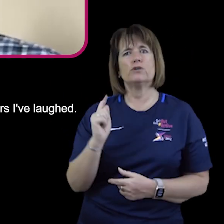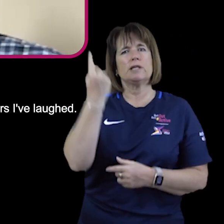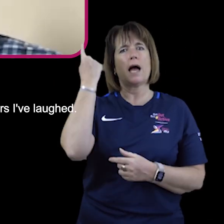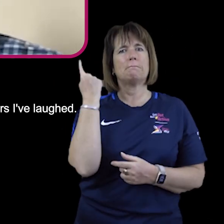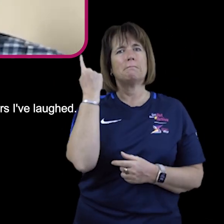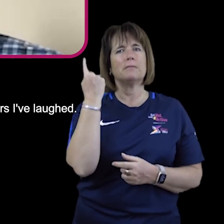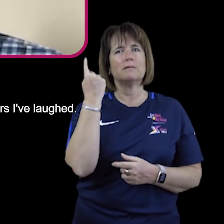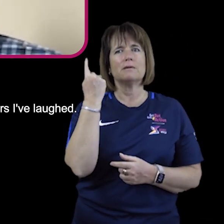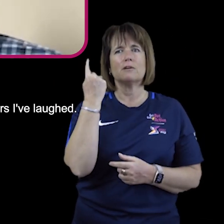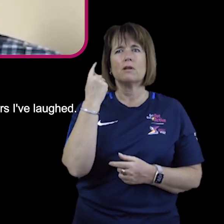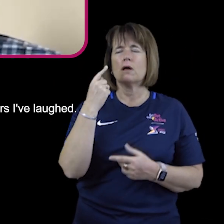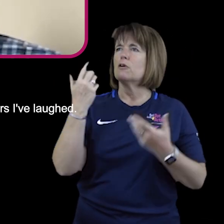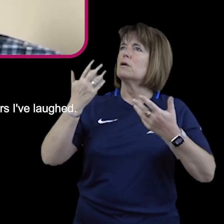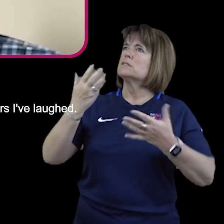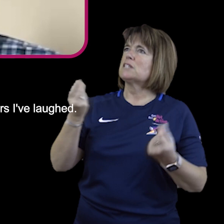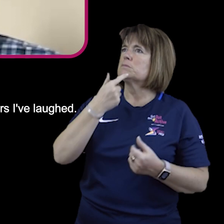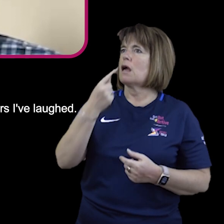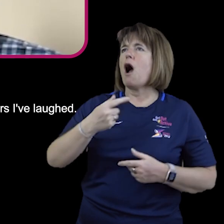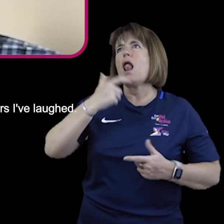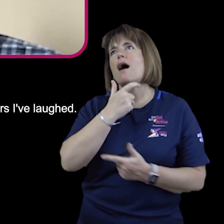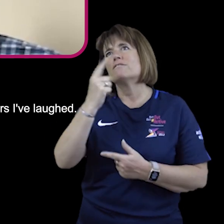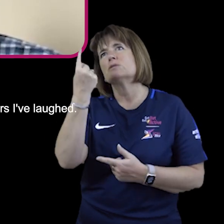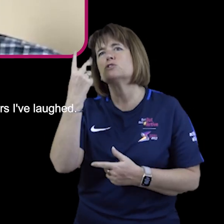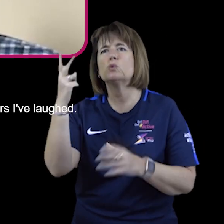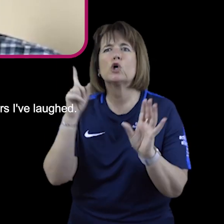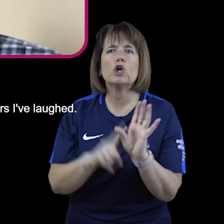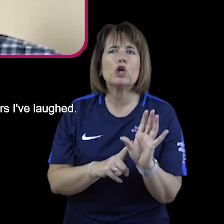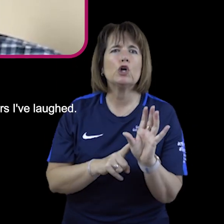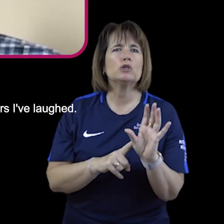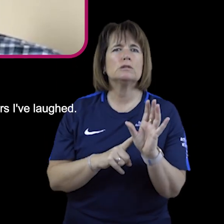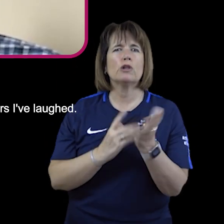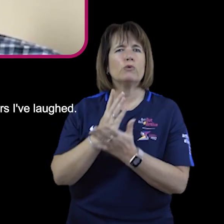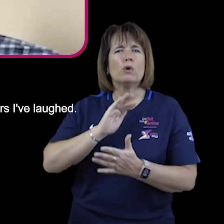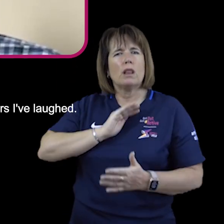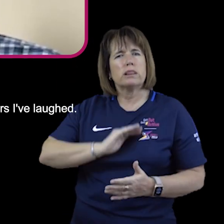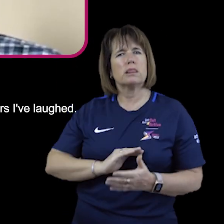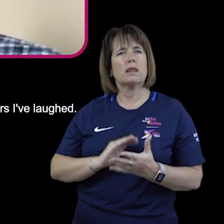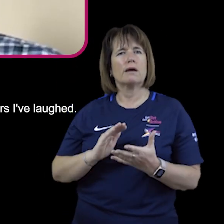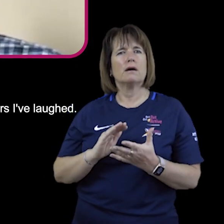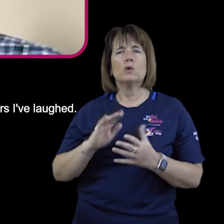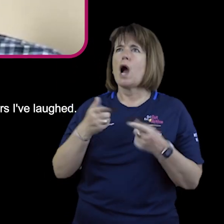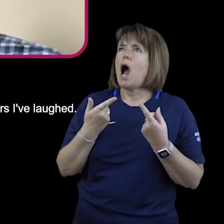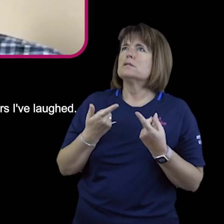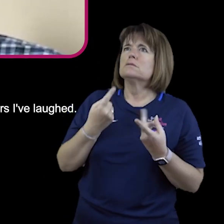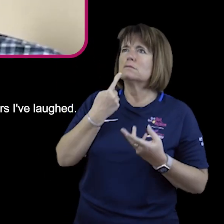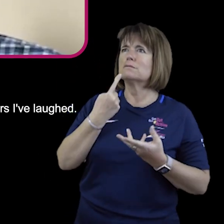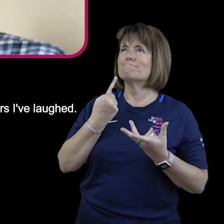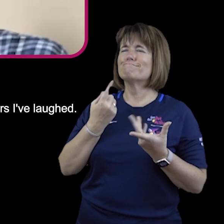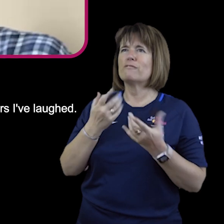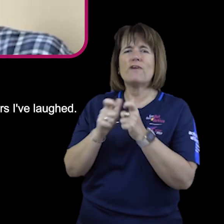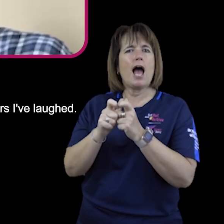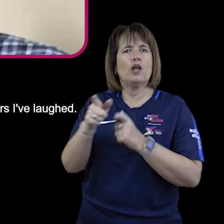have people laugh for the first time. You know, people say that's the first time in 2 years I've laughed.